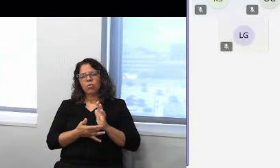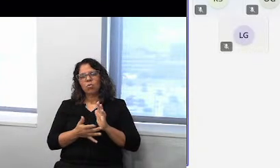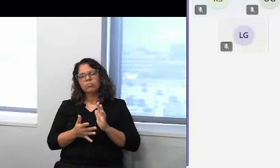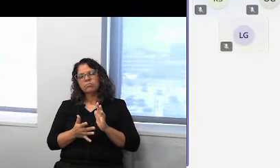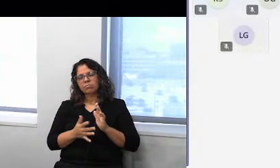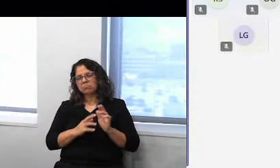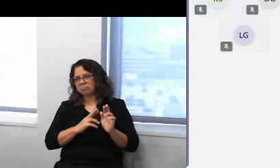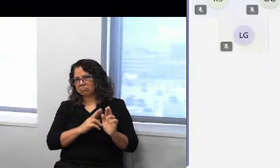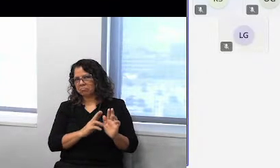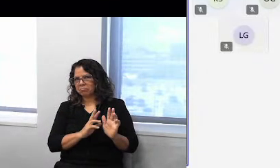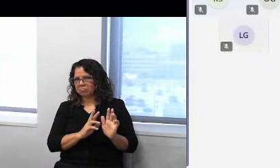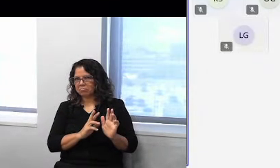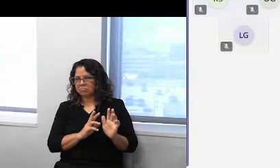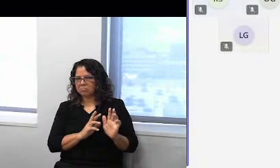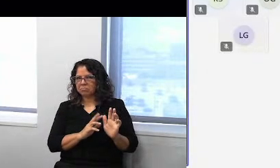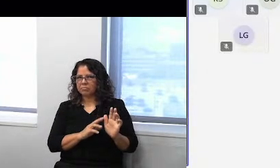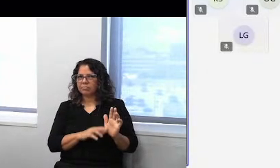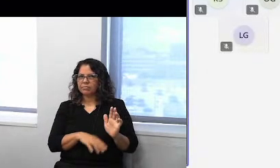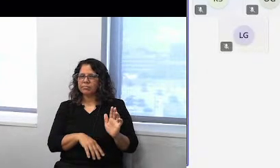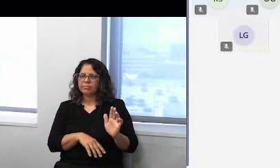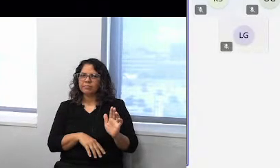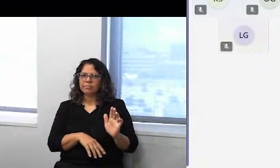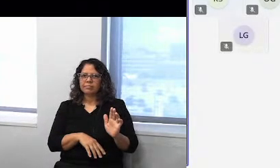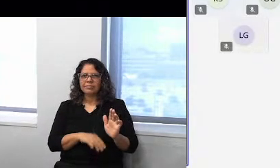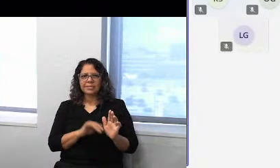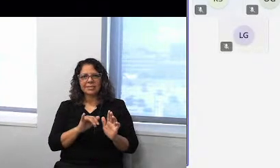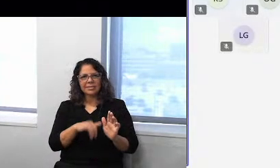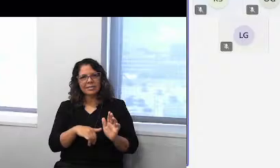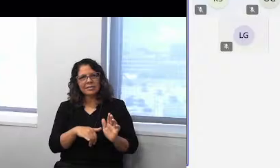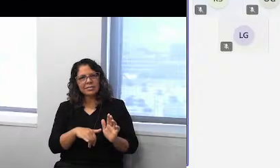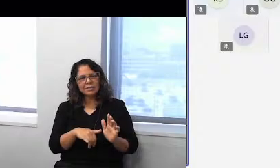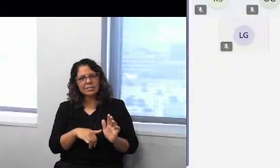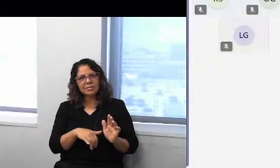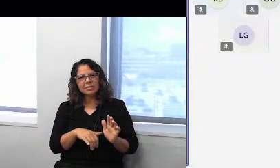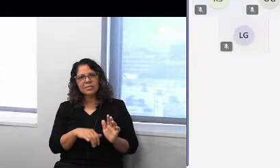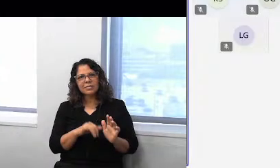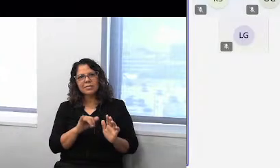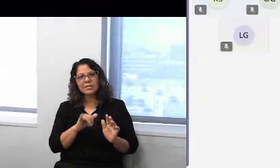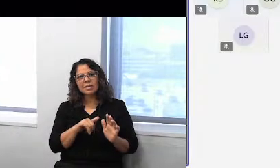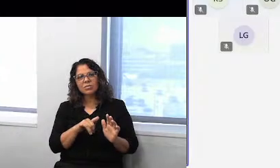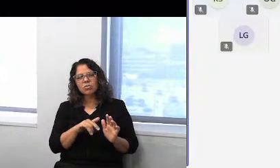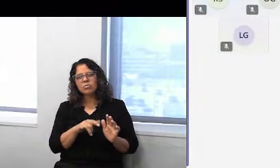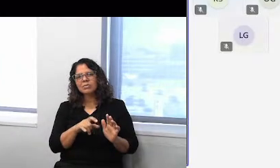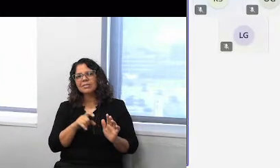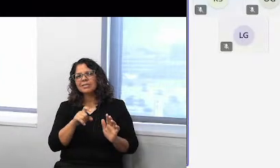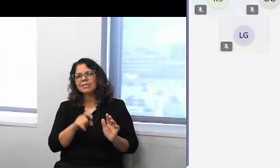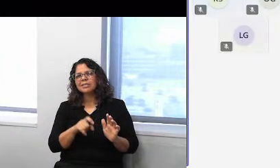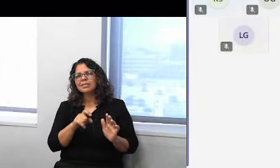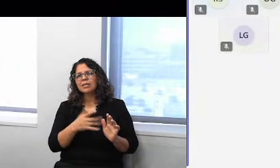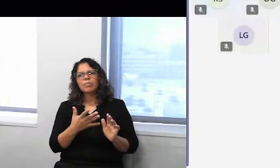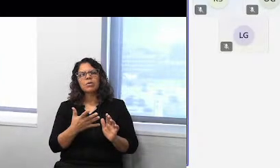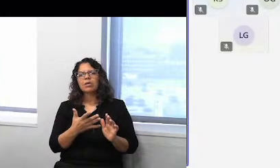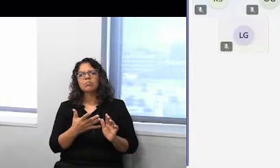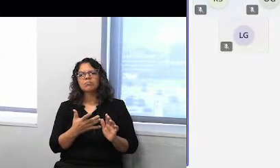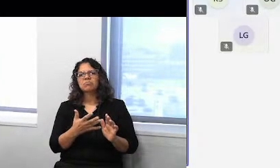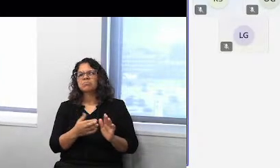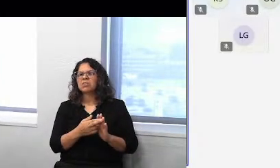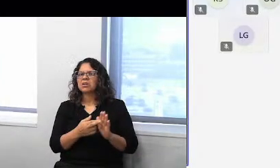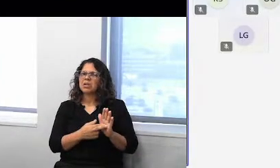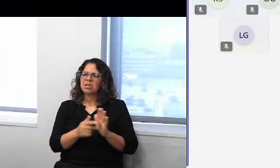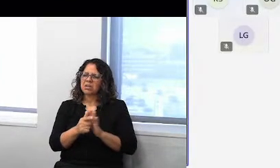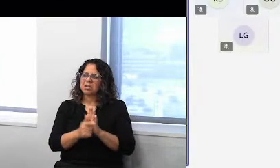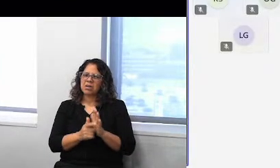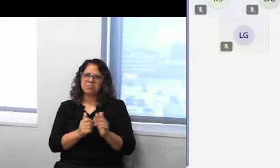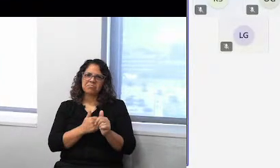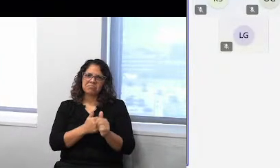utilized in the regulations. When you apply to a specific project, to a specific needs and the contract and commercial, all those elements